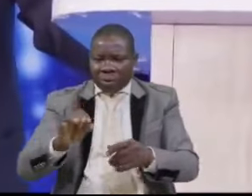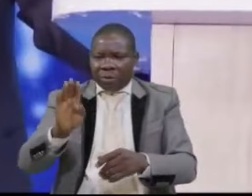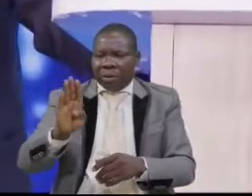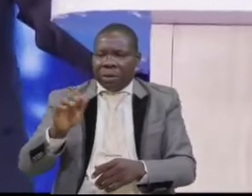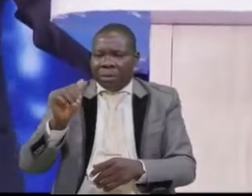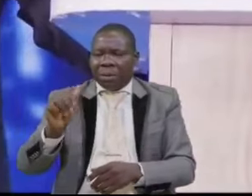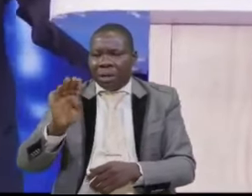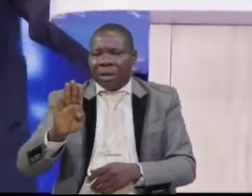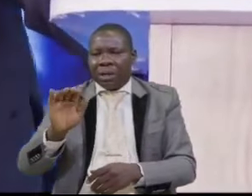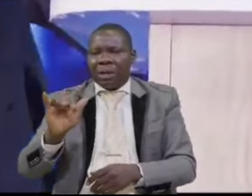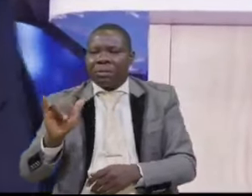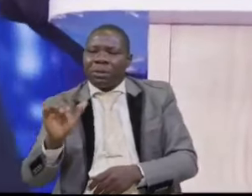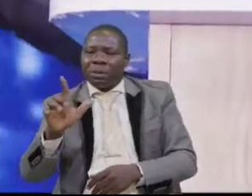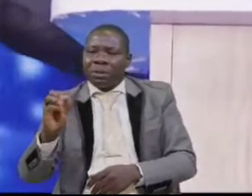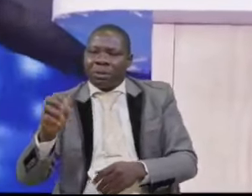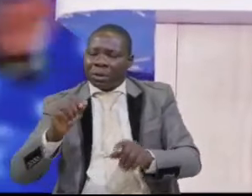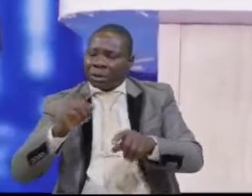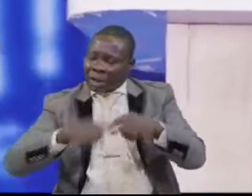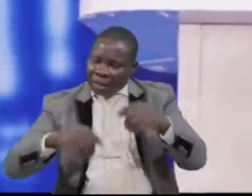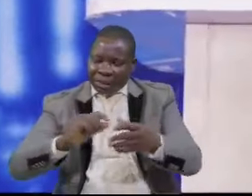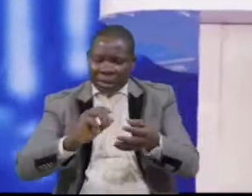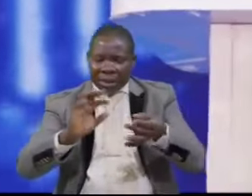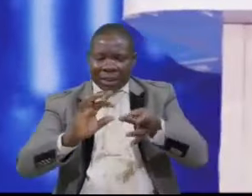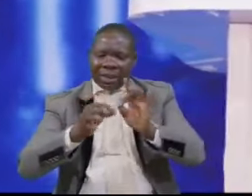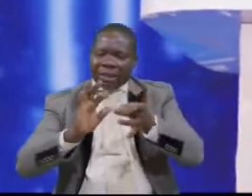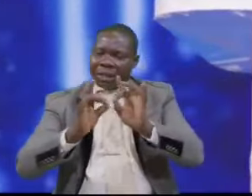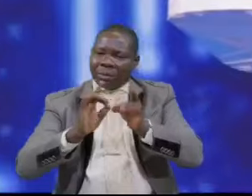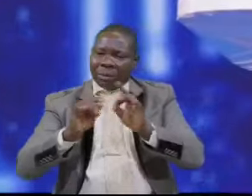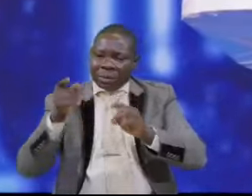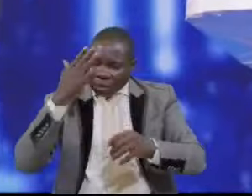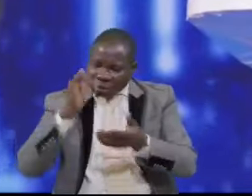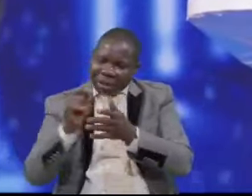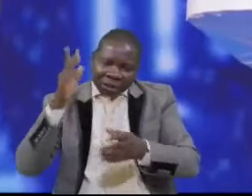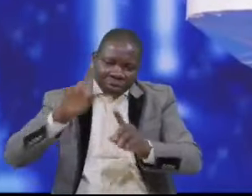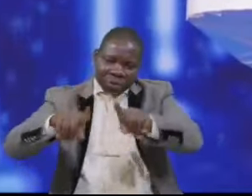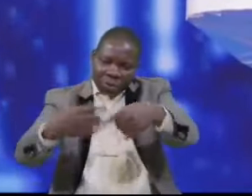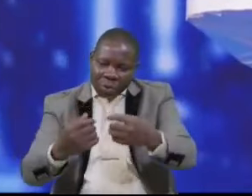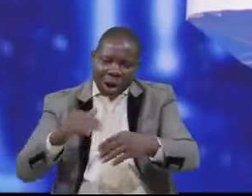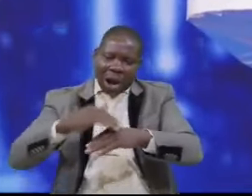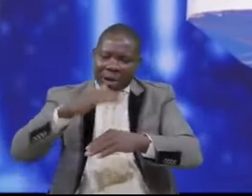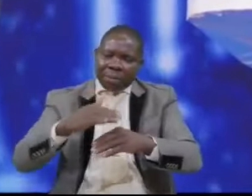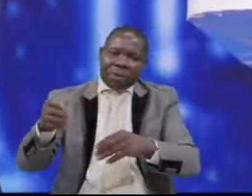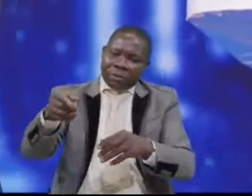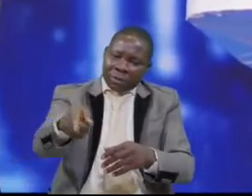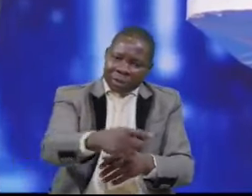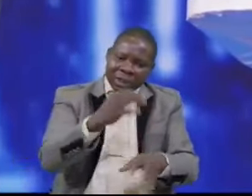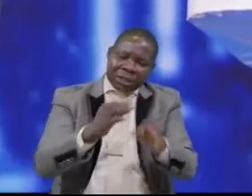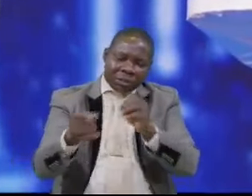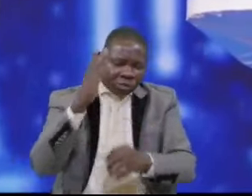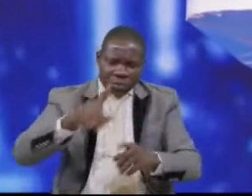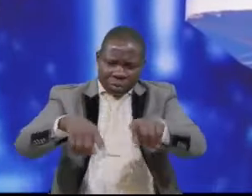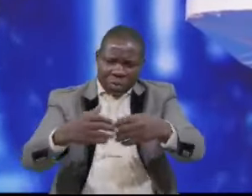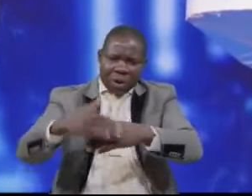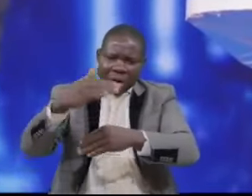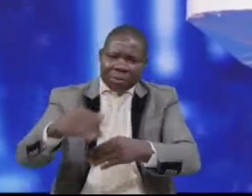He knew he was going beyond them. If you're going beyond them, you don't talk like they